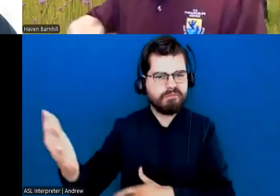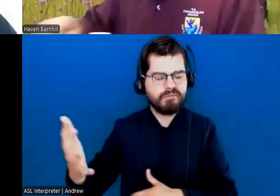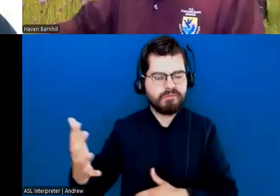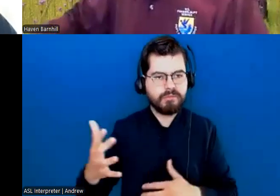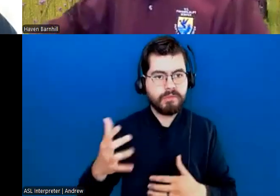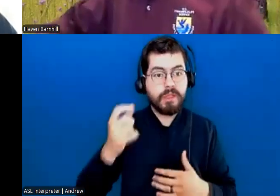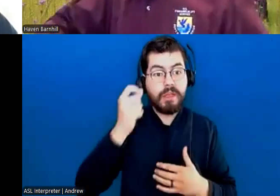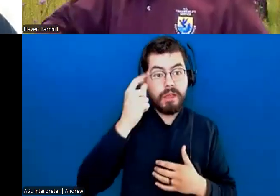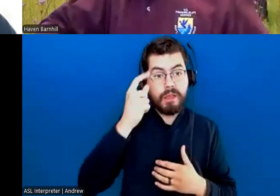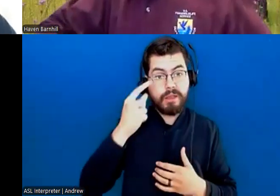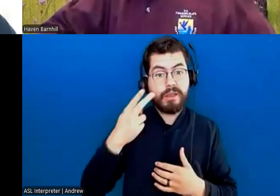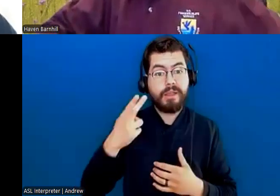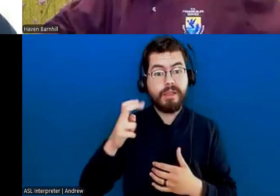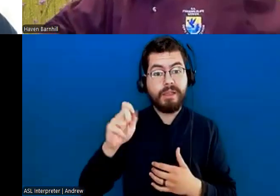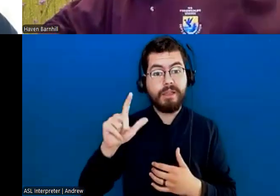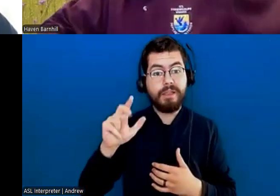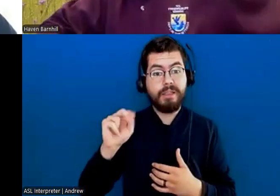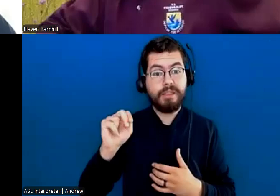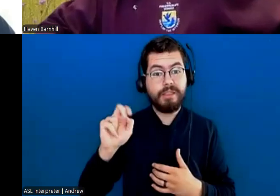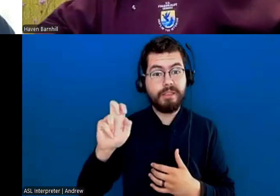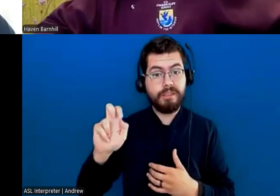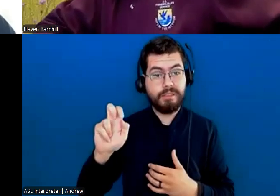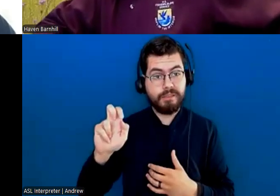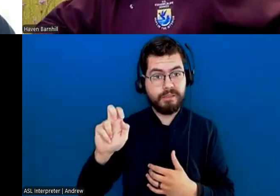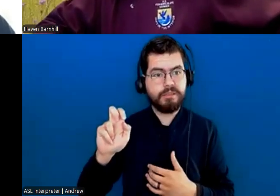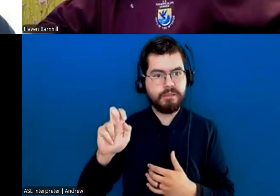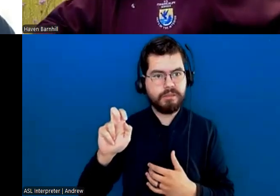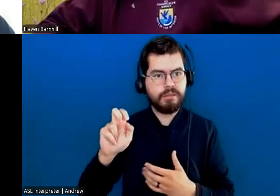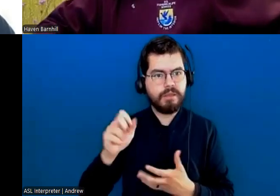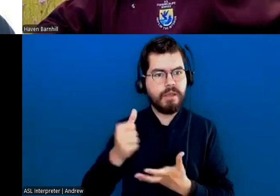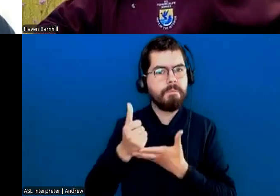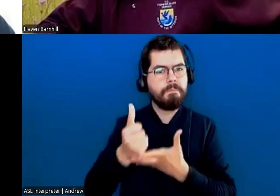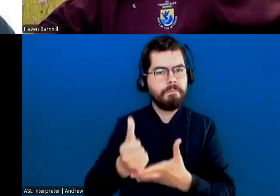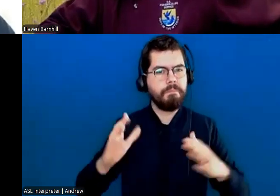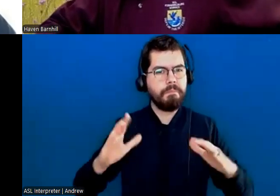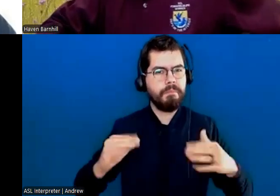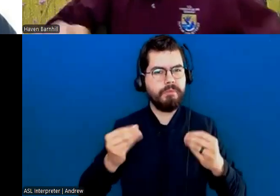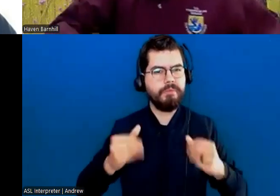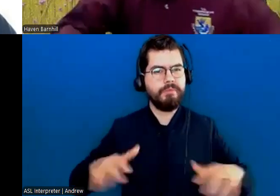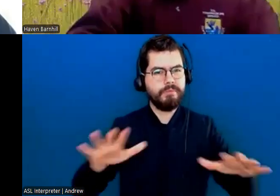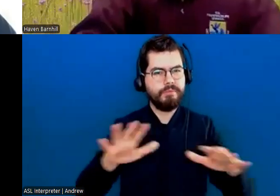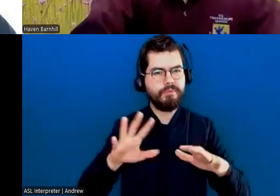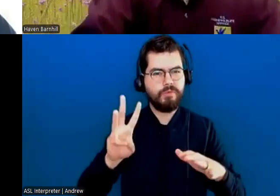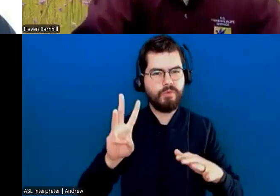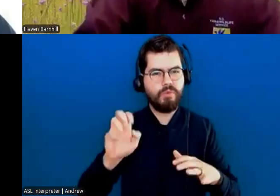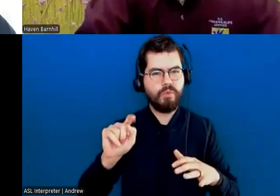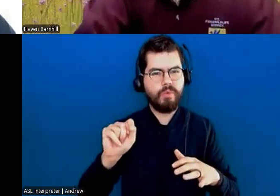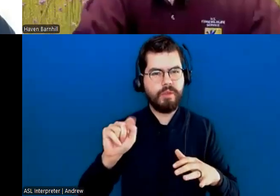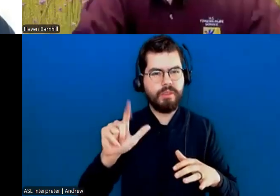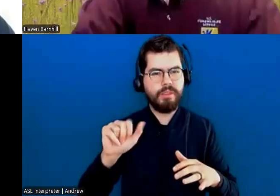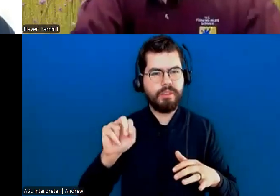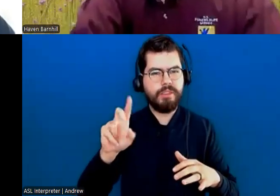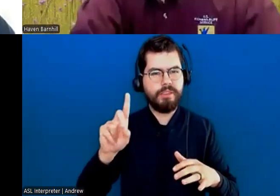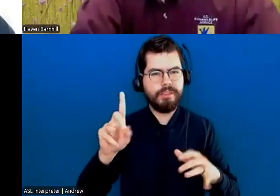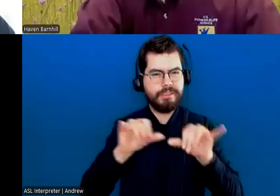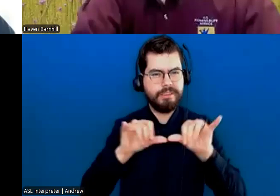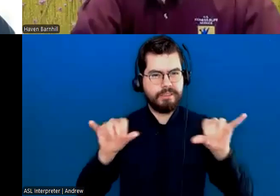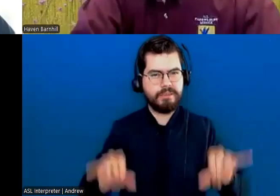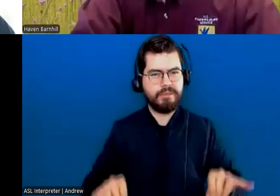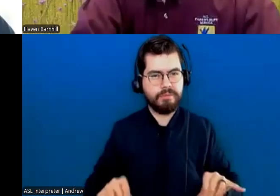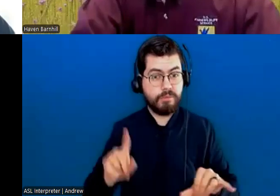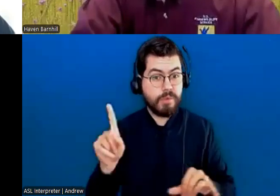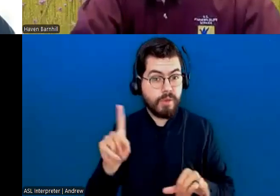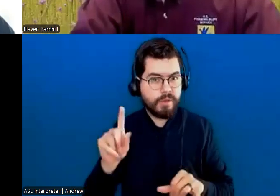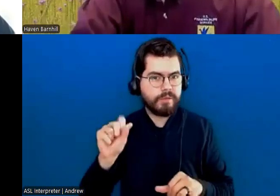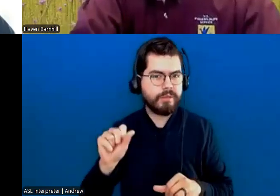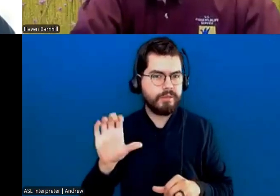positive for bottomland hardwood systems within South Carolina, just because they had been neglected. They